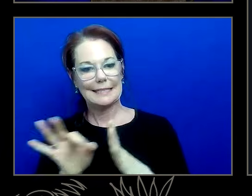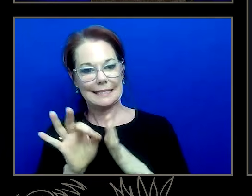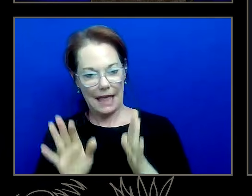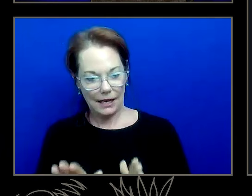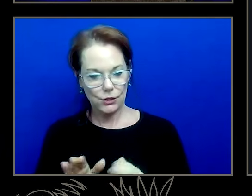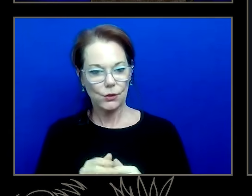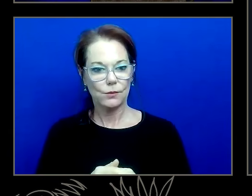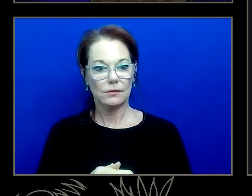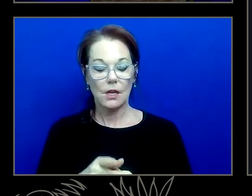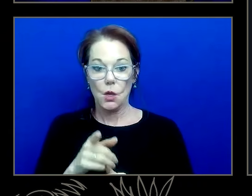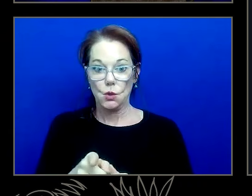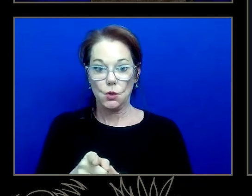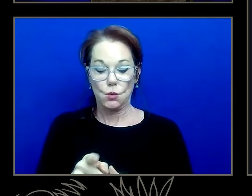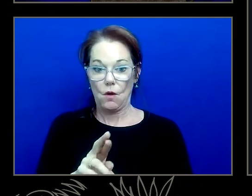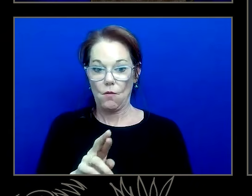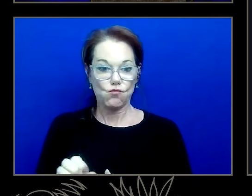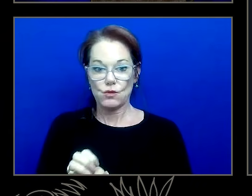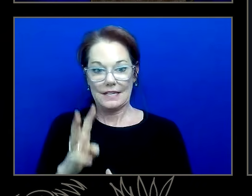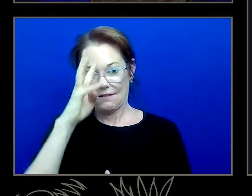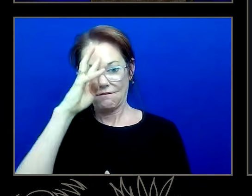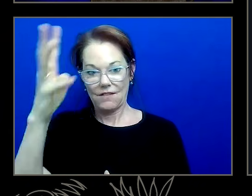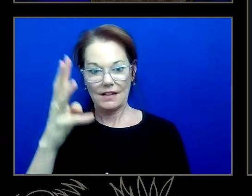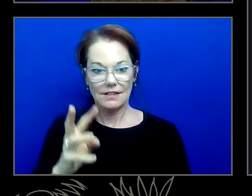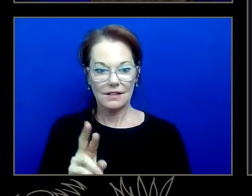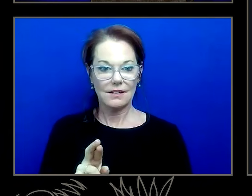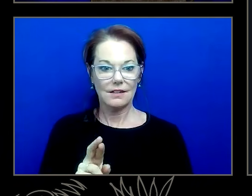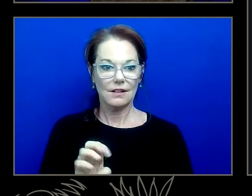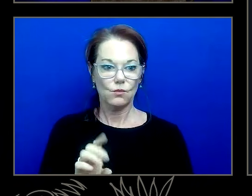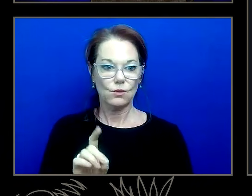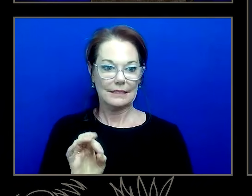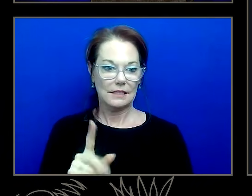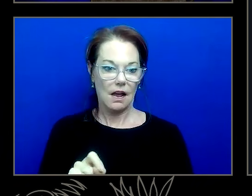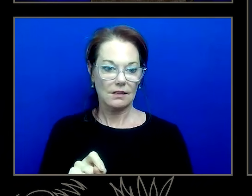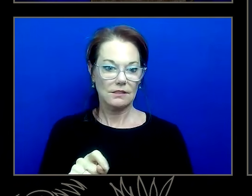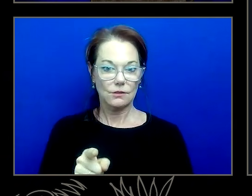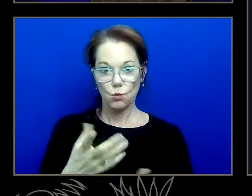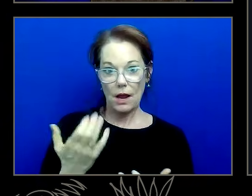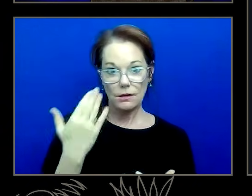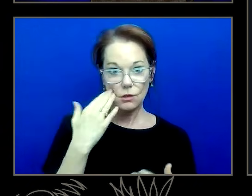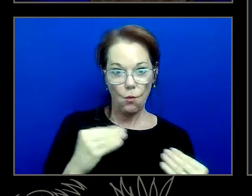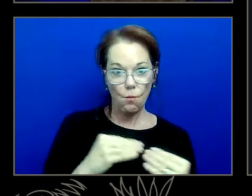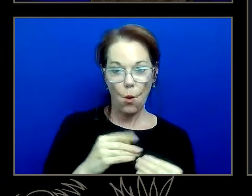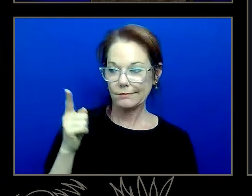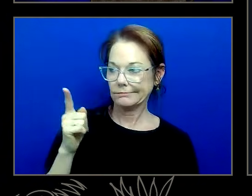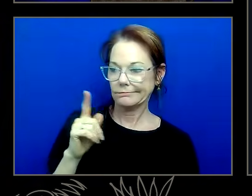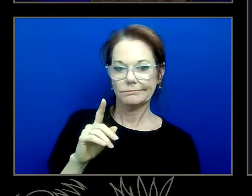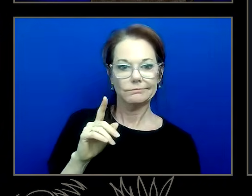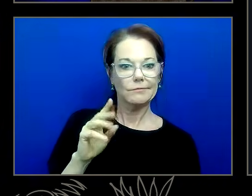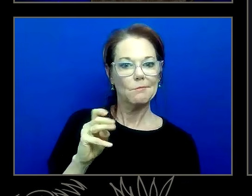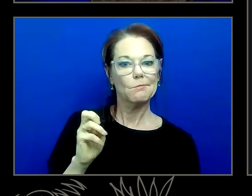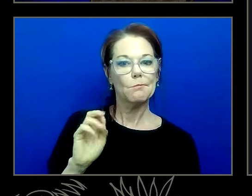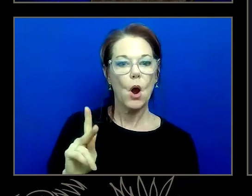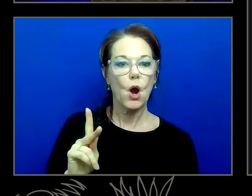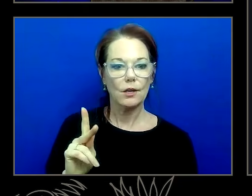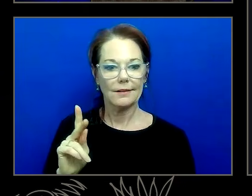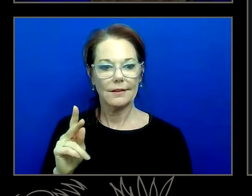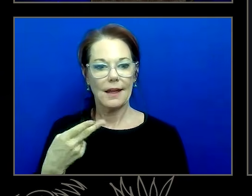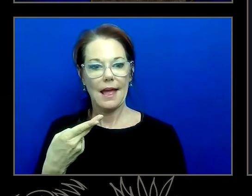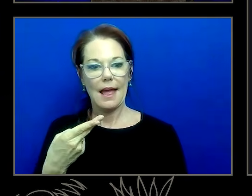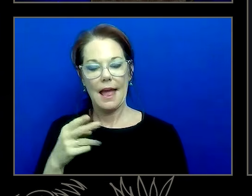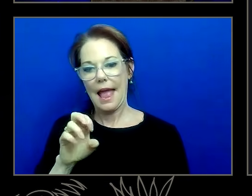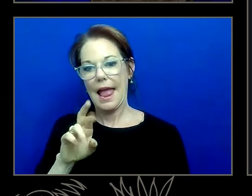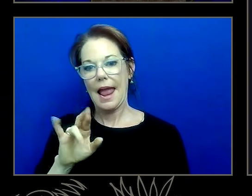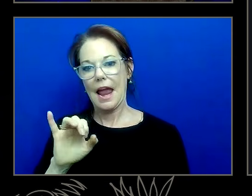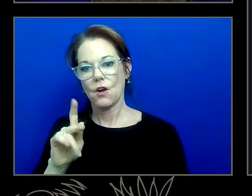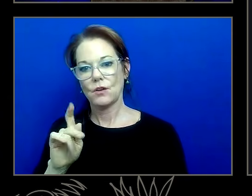essentially just reinvented Redux. And if you want to know how, just talk to Mark Erickson. He's in the crowd somewhere.